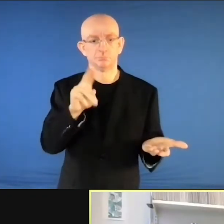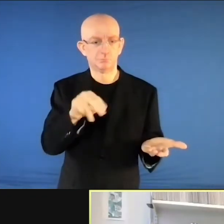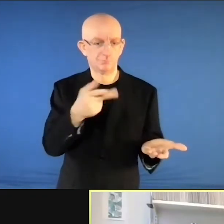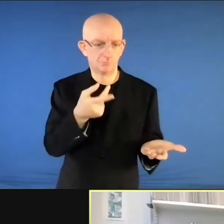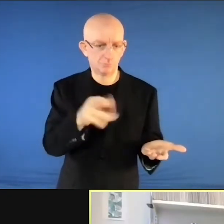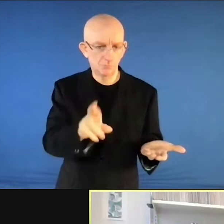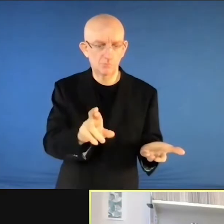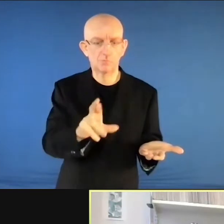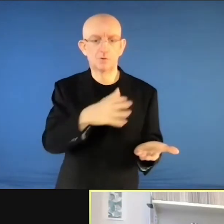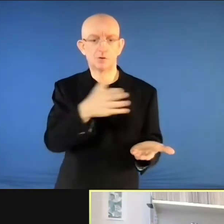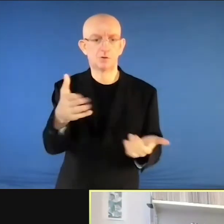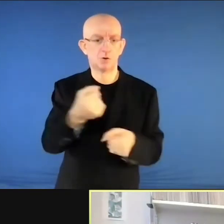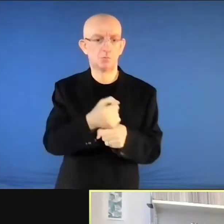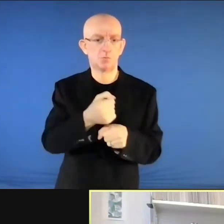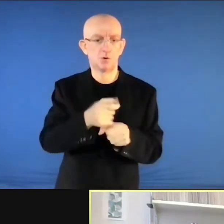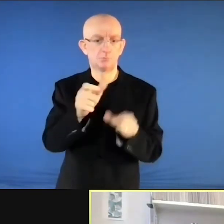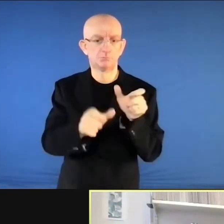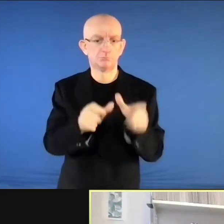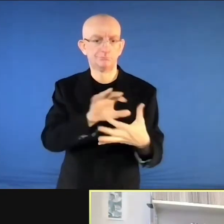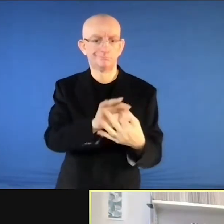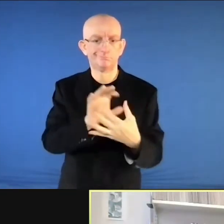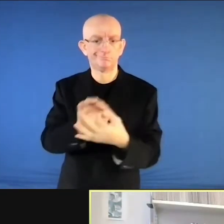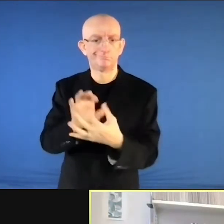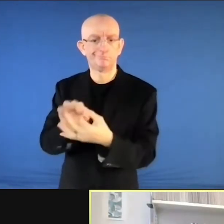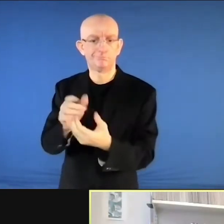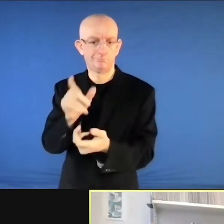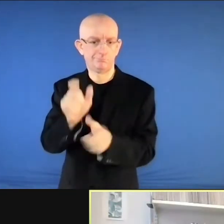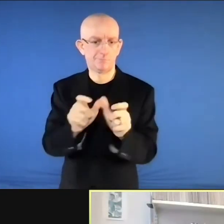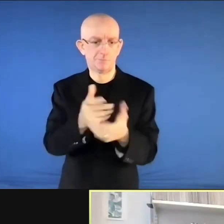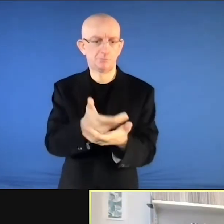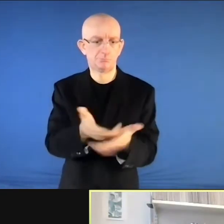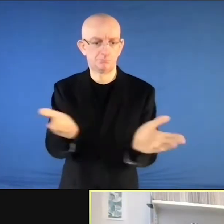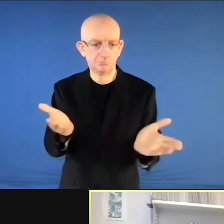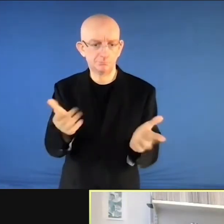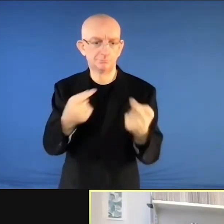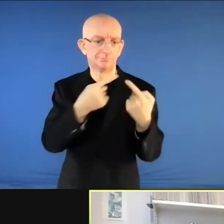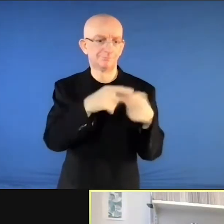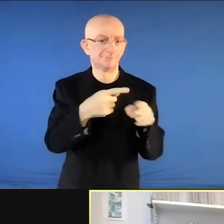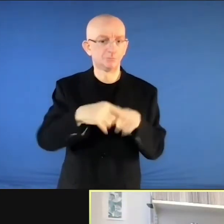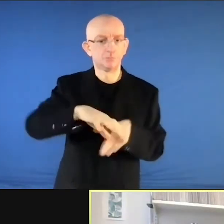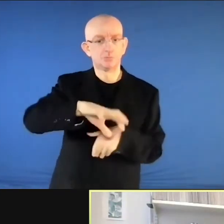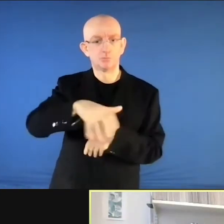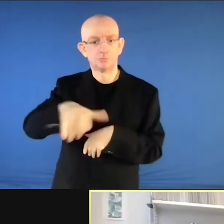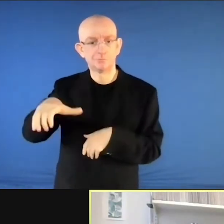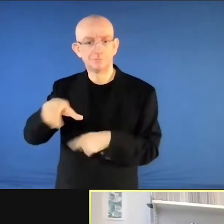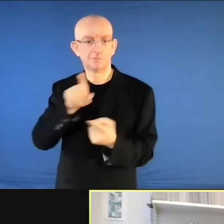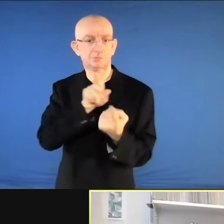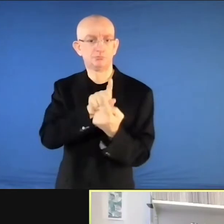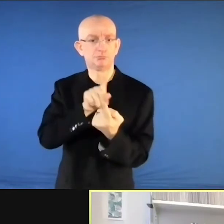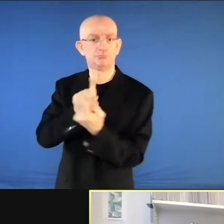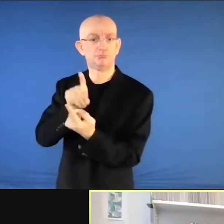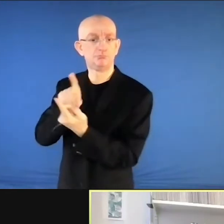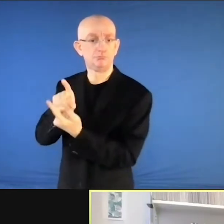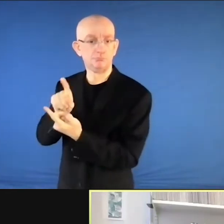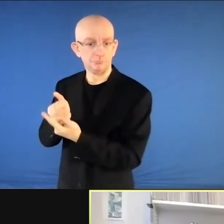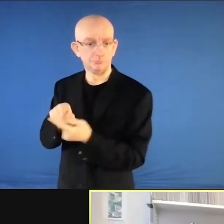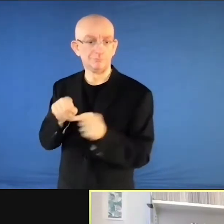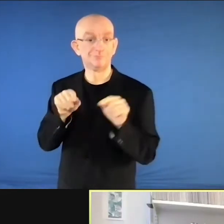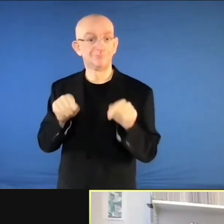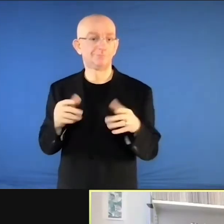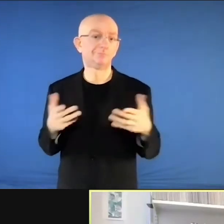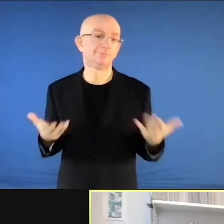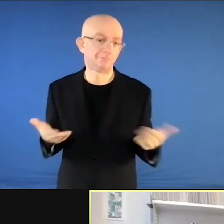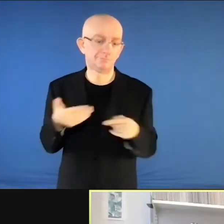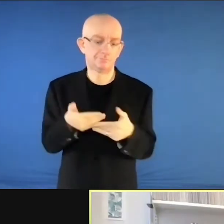countries, face to face. This is obviously before COVID-19 came along. And